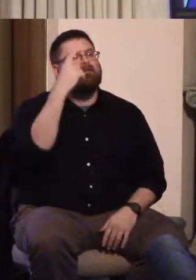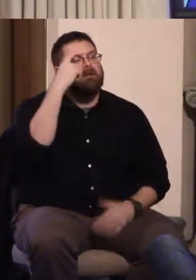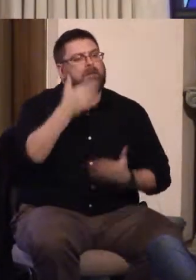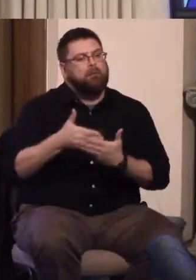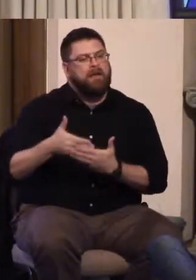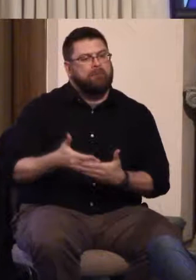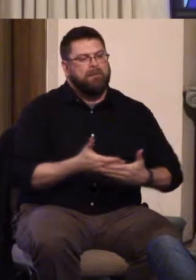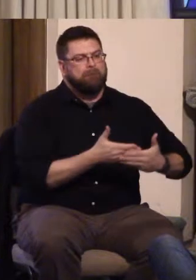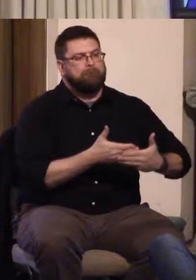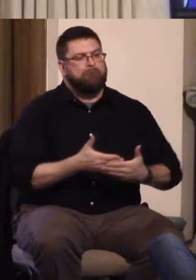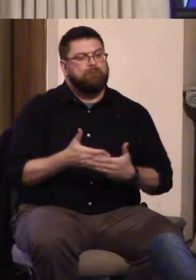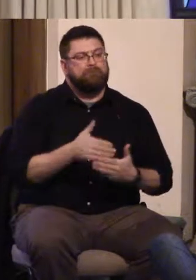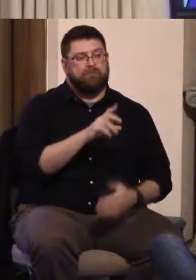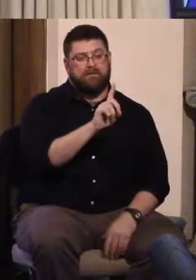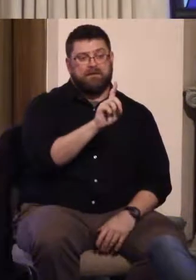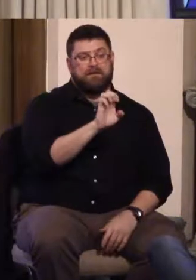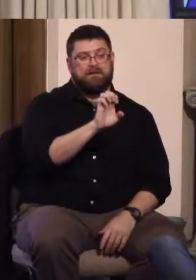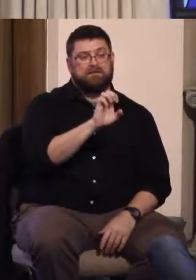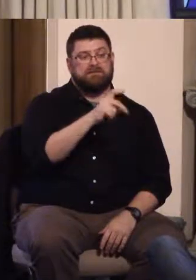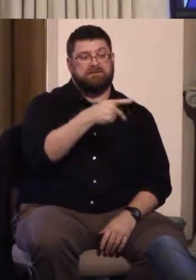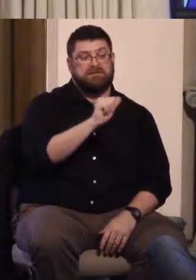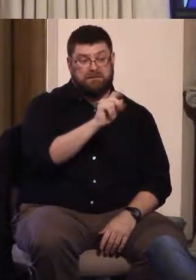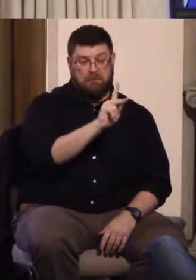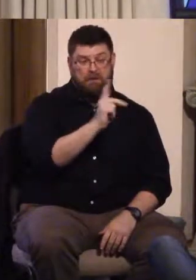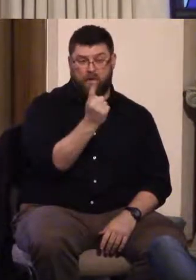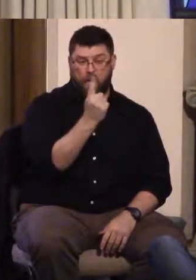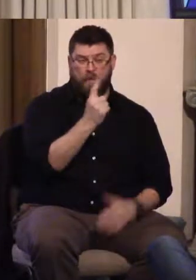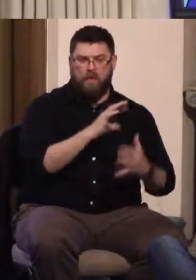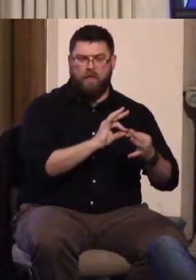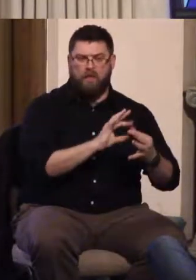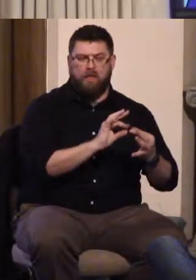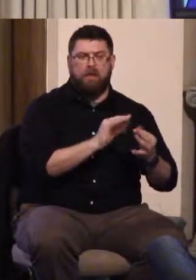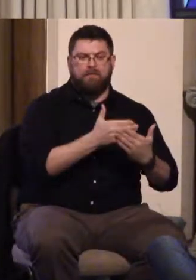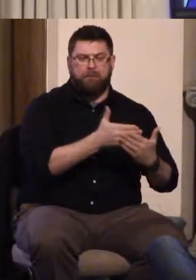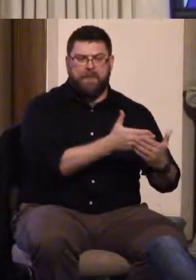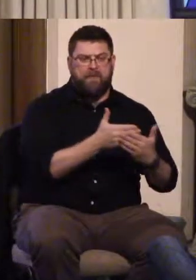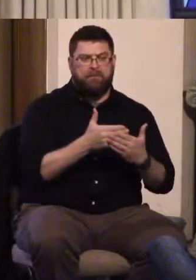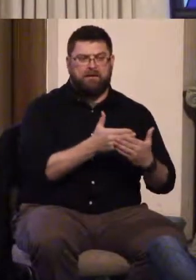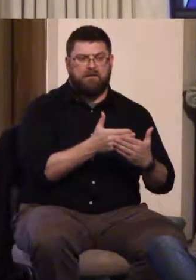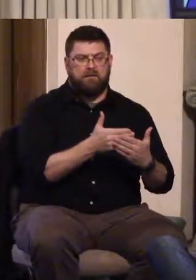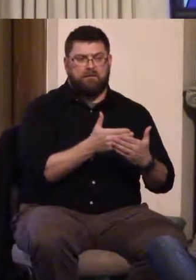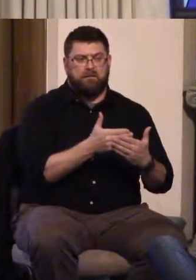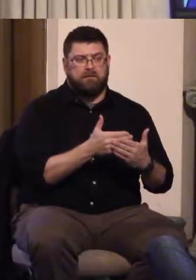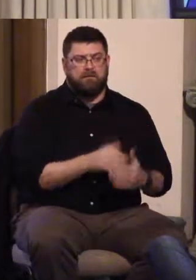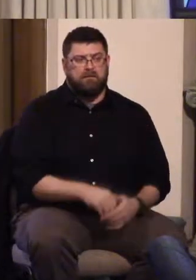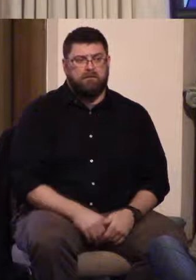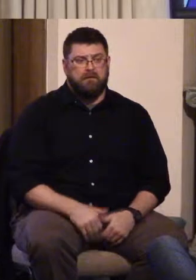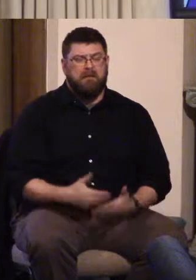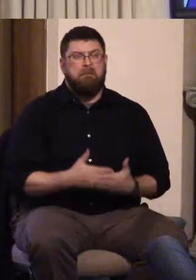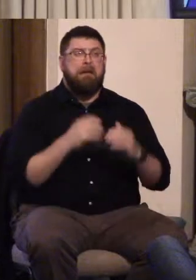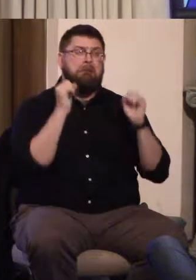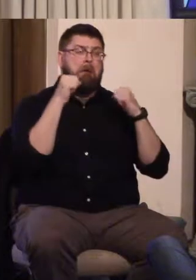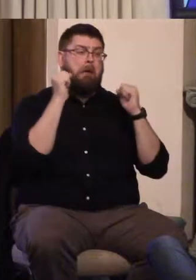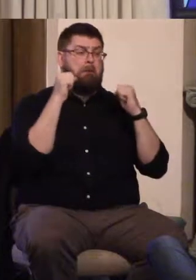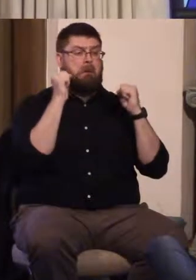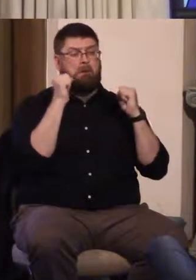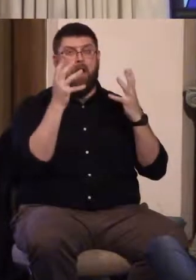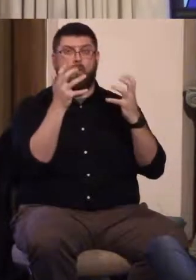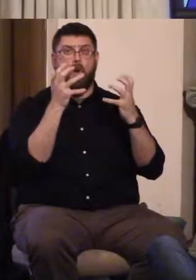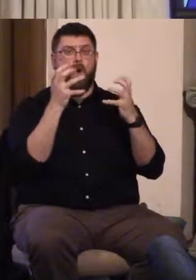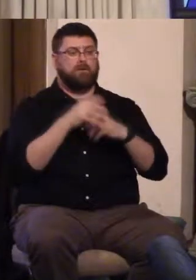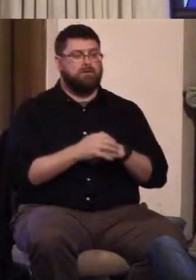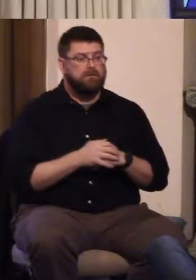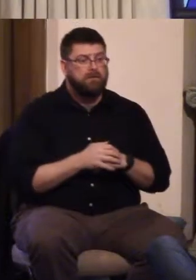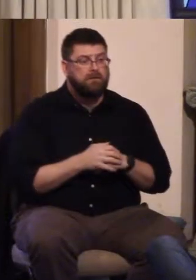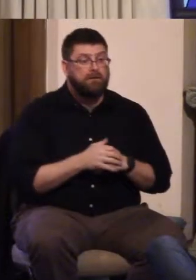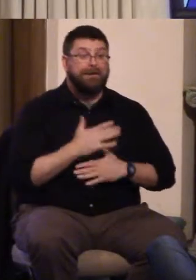baby, because Deepak always refers back to the baby. The baby's instinct is just wow, wow, wow when it